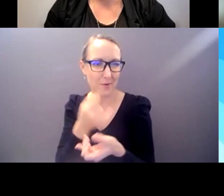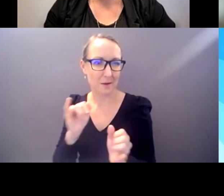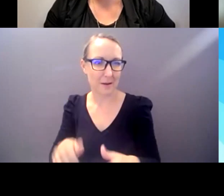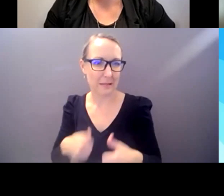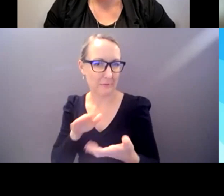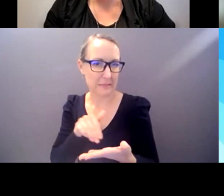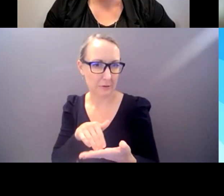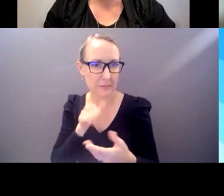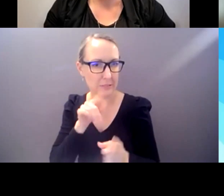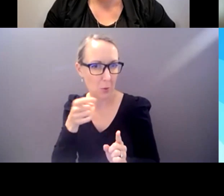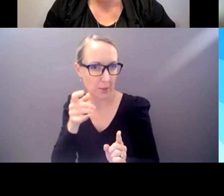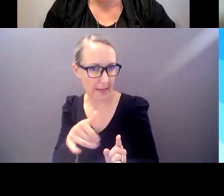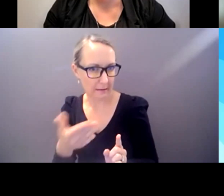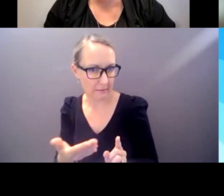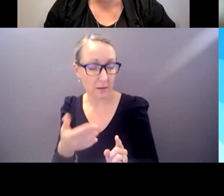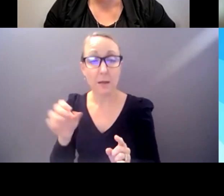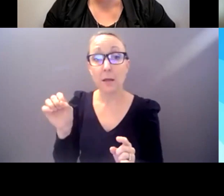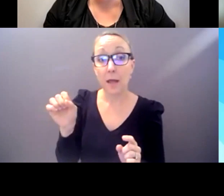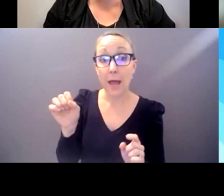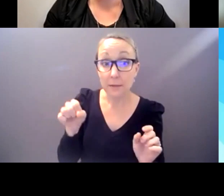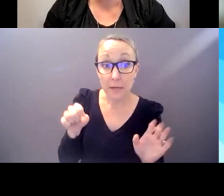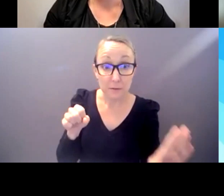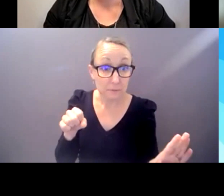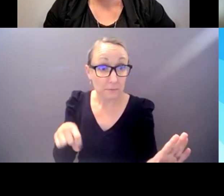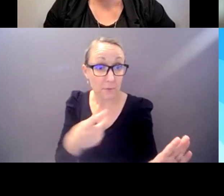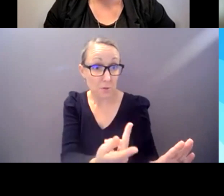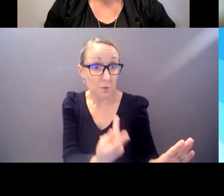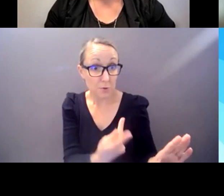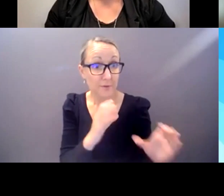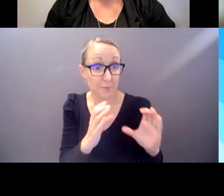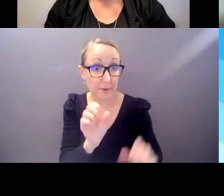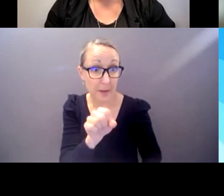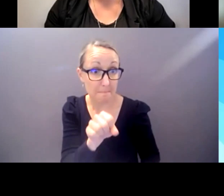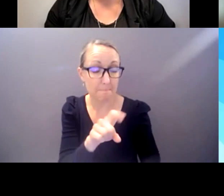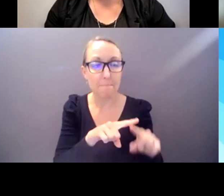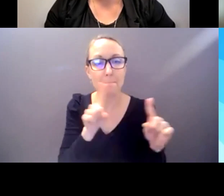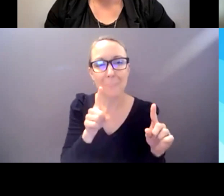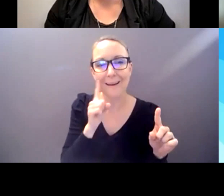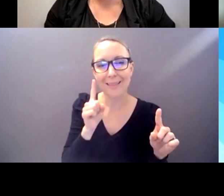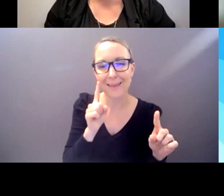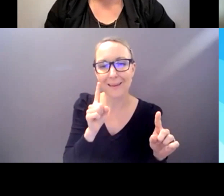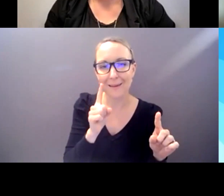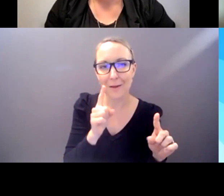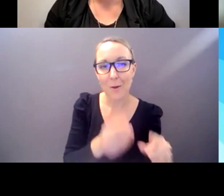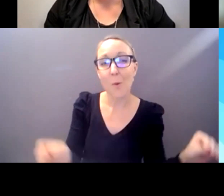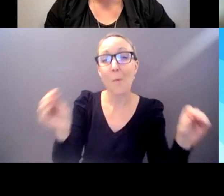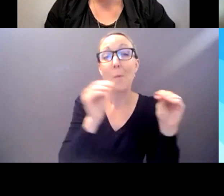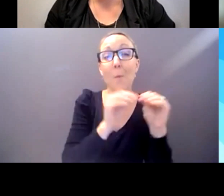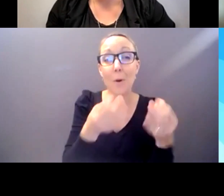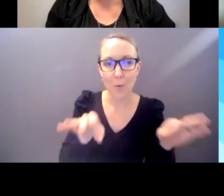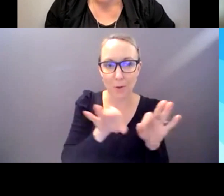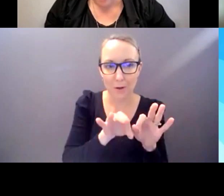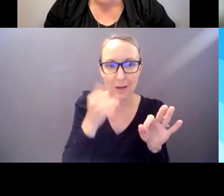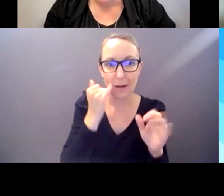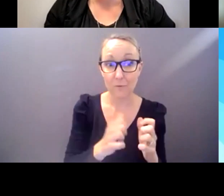Can I, anytime? Yes. So we are available to each other, but it's more important, I think, once you're up and running, is